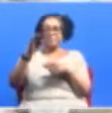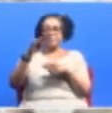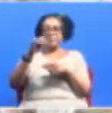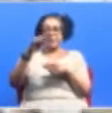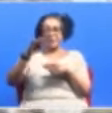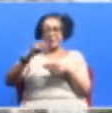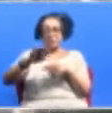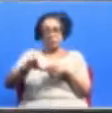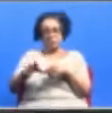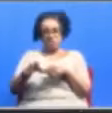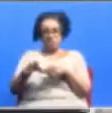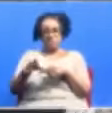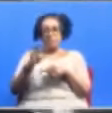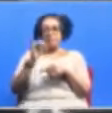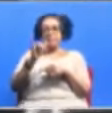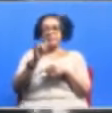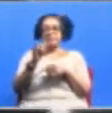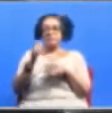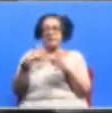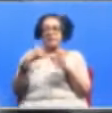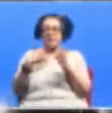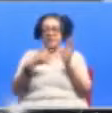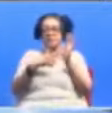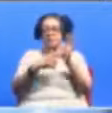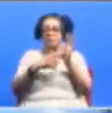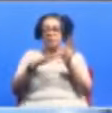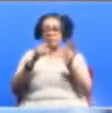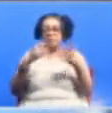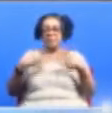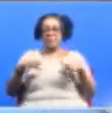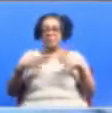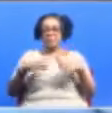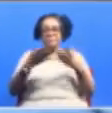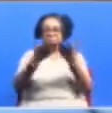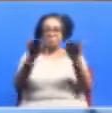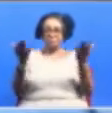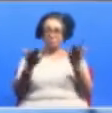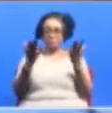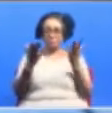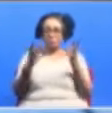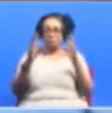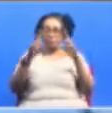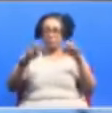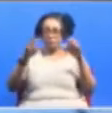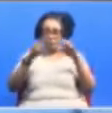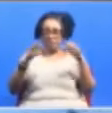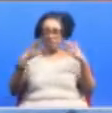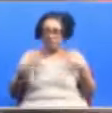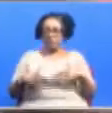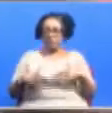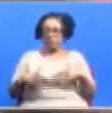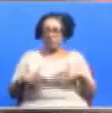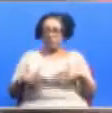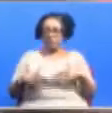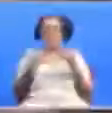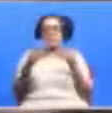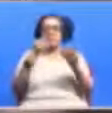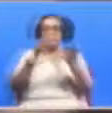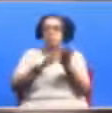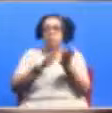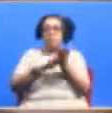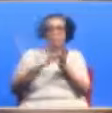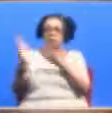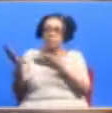and collected various samples from many people with physical disability. They allegedly promised to give results after concluding